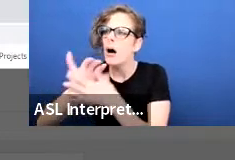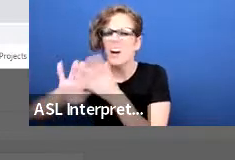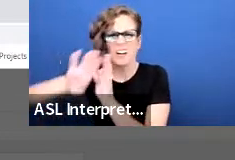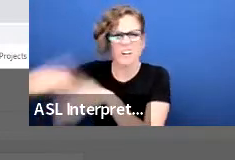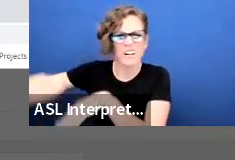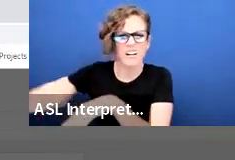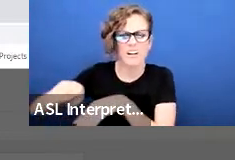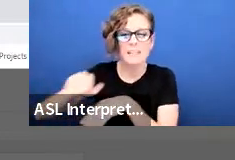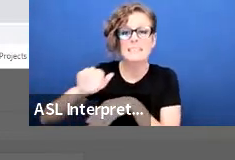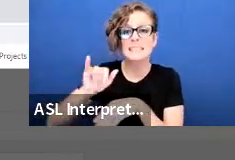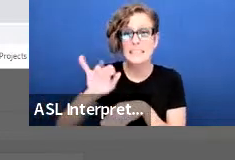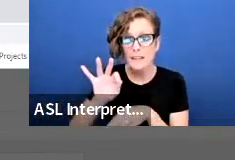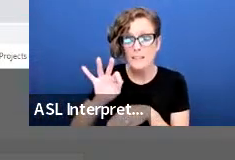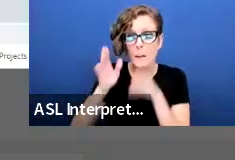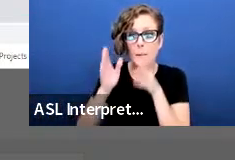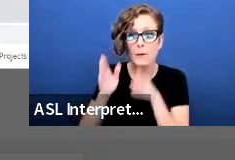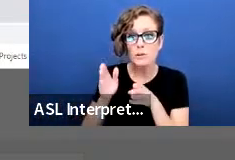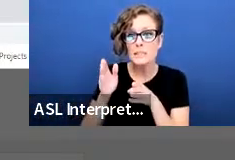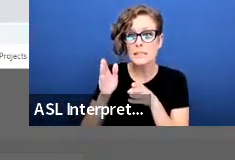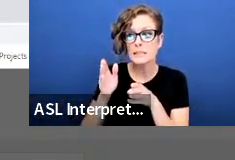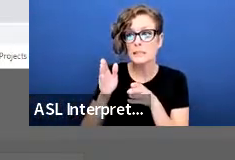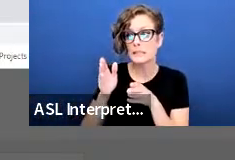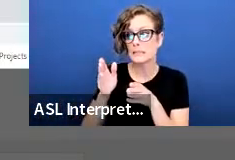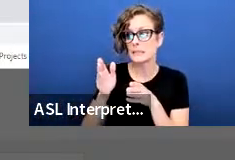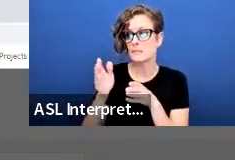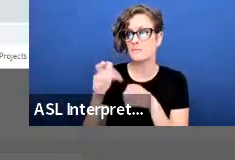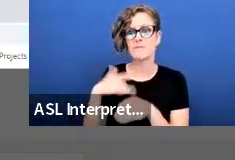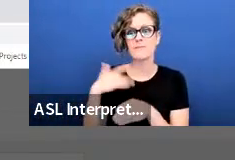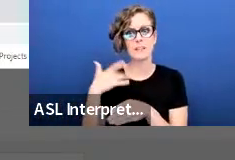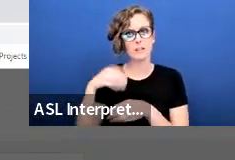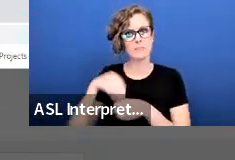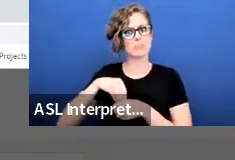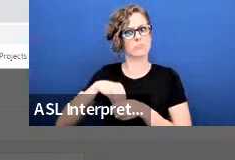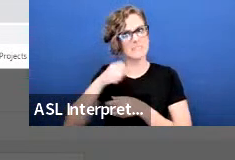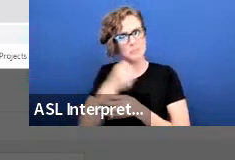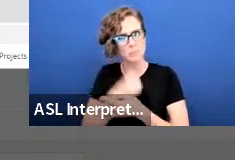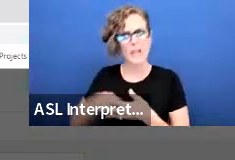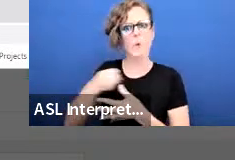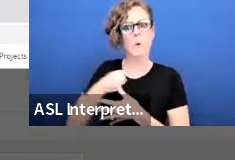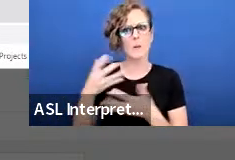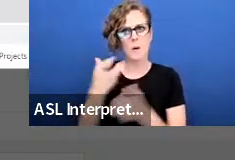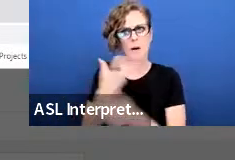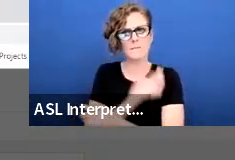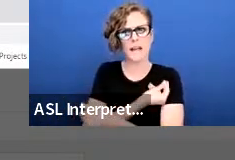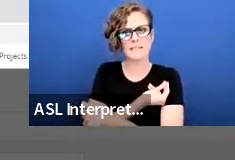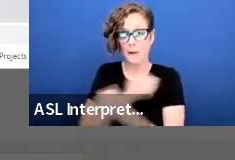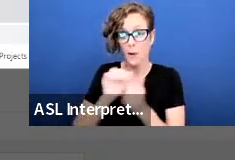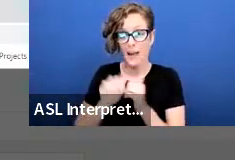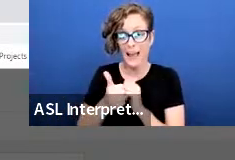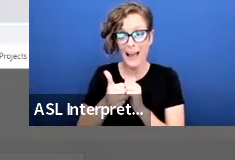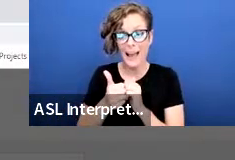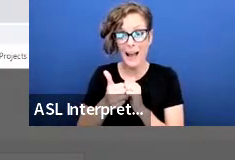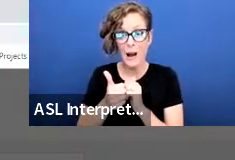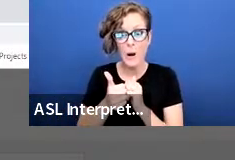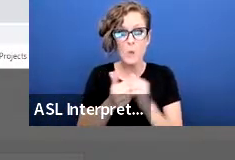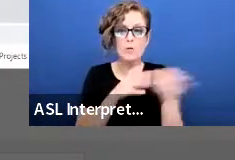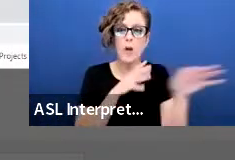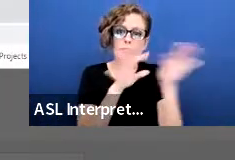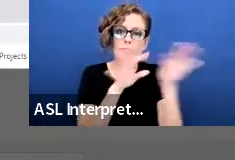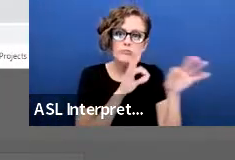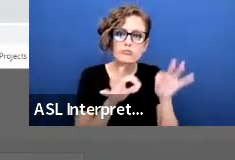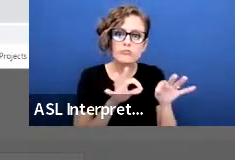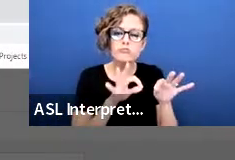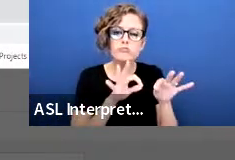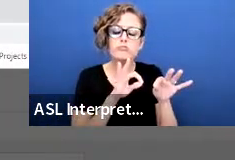actually interested and whether or not it's a priority. So I feel like the way to get at that is about the relationship with